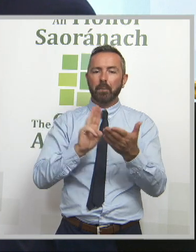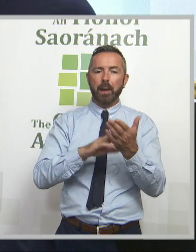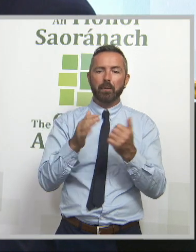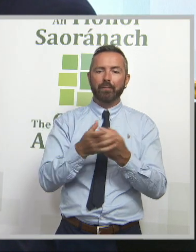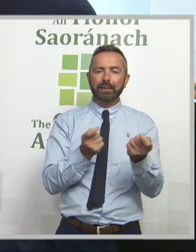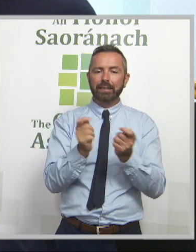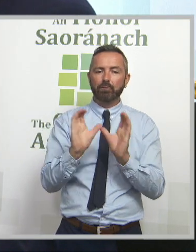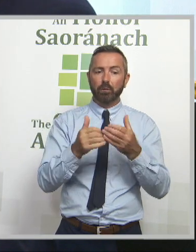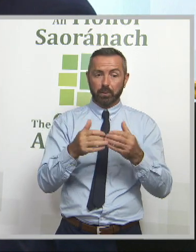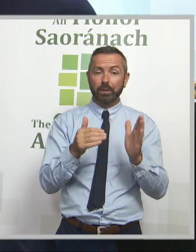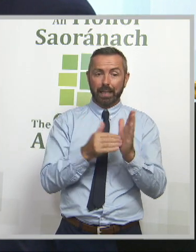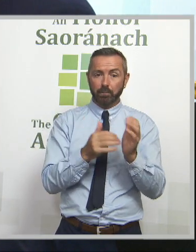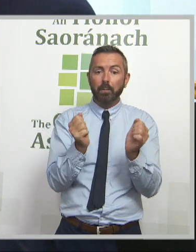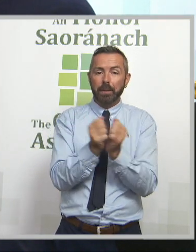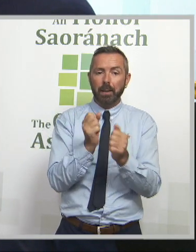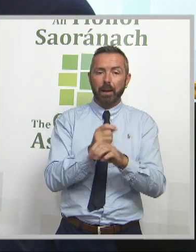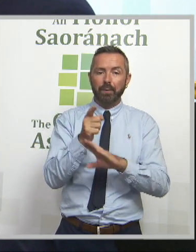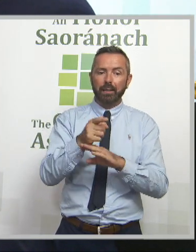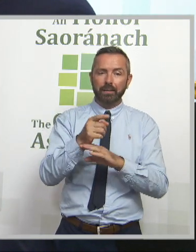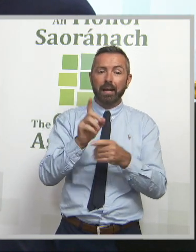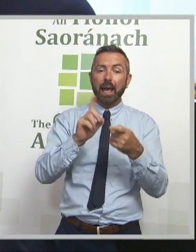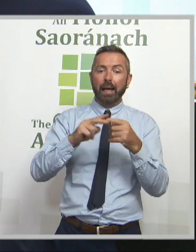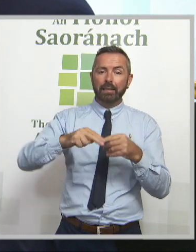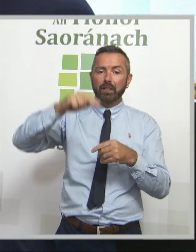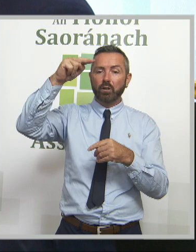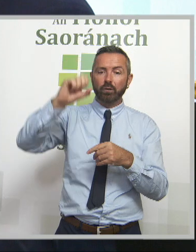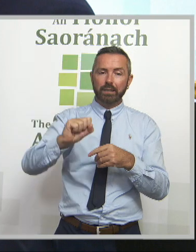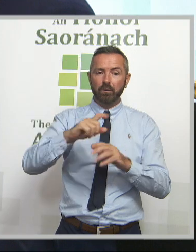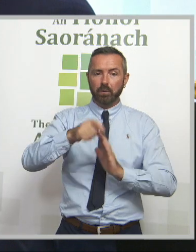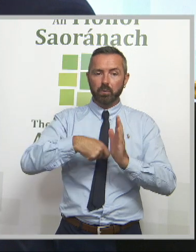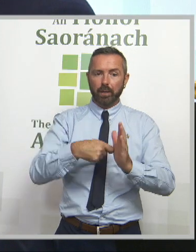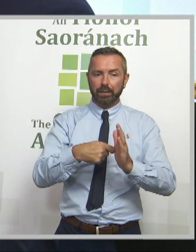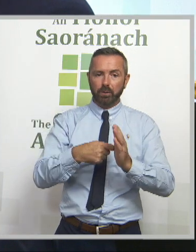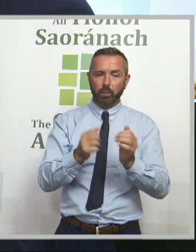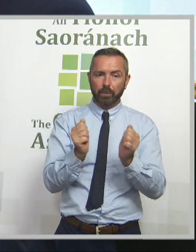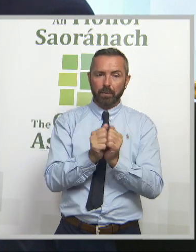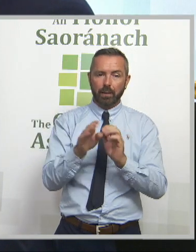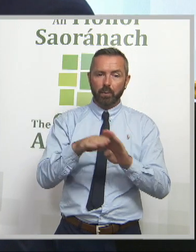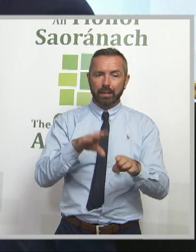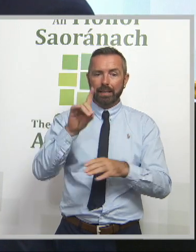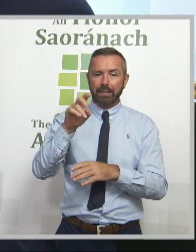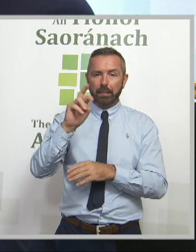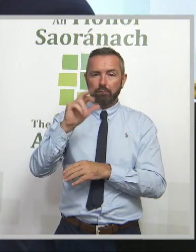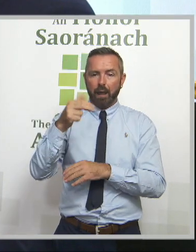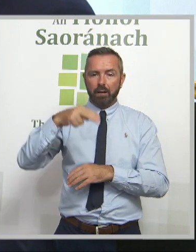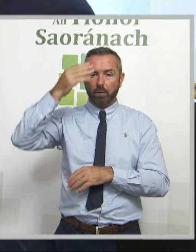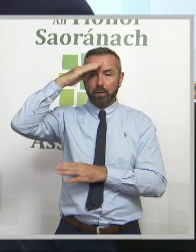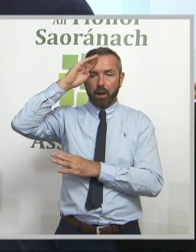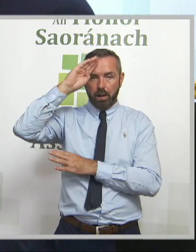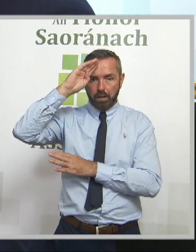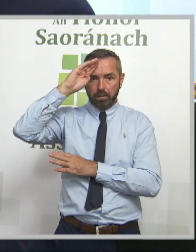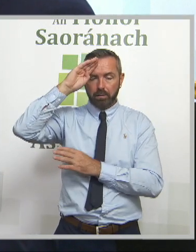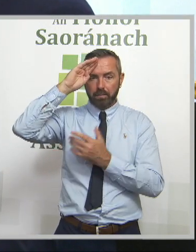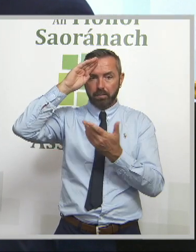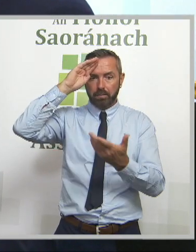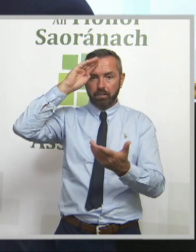meeting about that project, and it's a north-south project. So we have also been meeting with our colleagues in Dira in Northern Ireland. And shall I say that